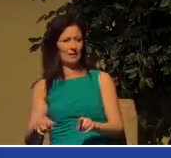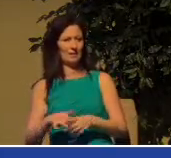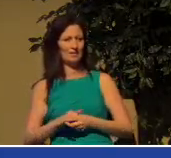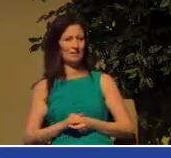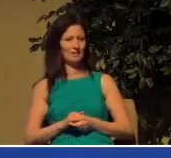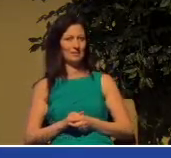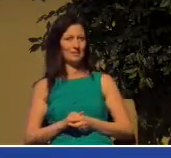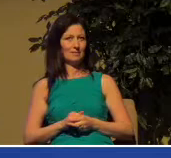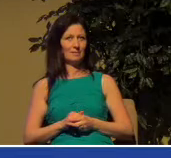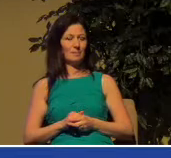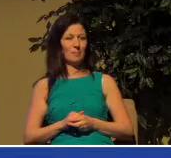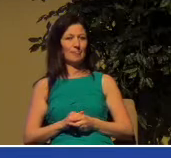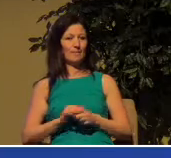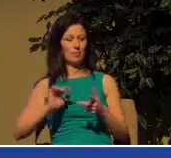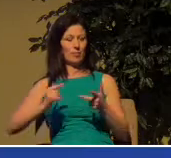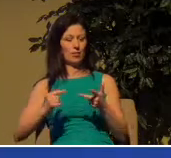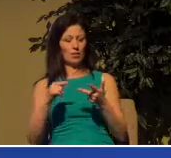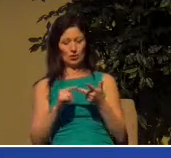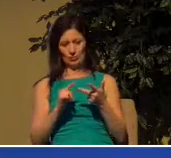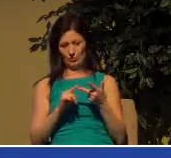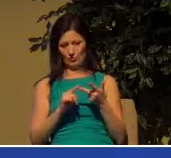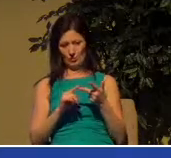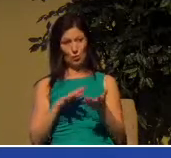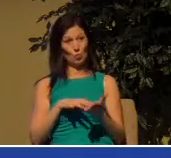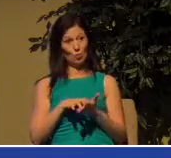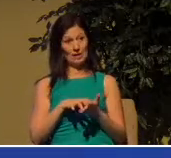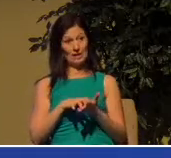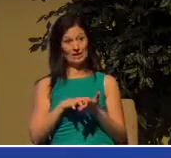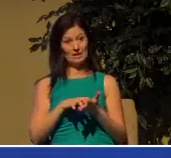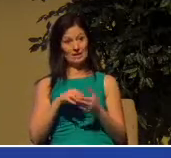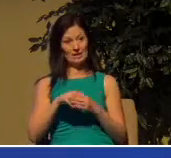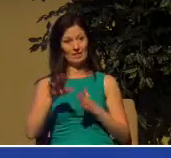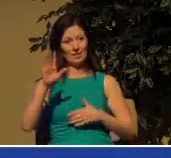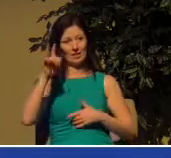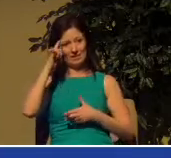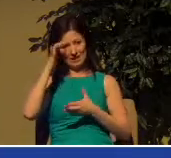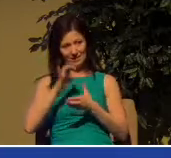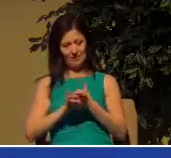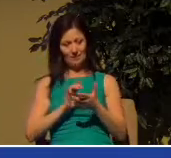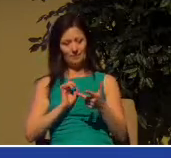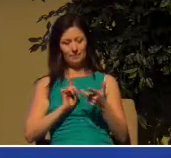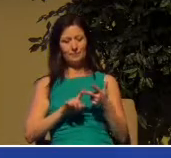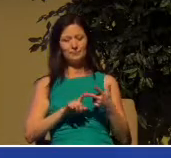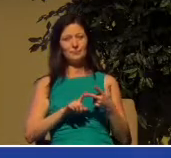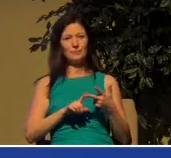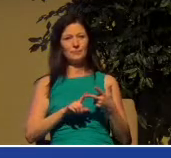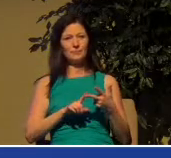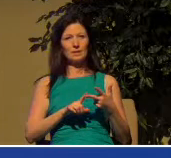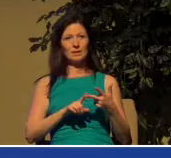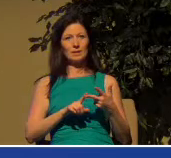which leads me to still a third area then, where they were totally out of tune with the purposes of God.